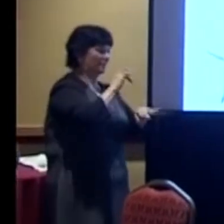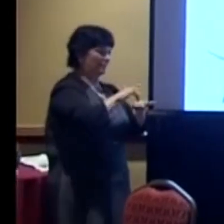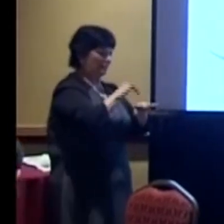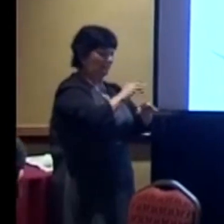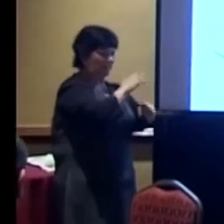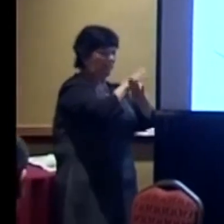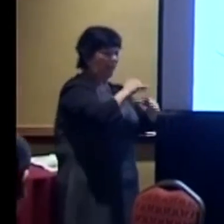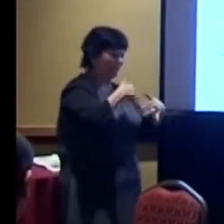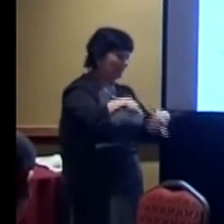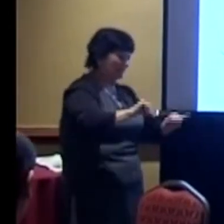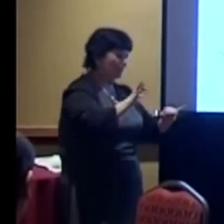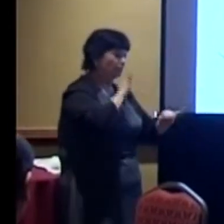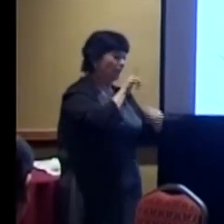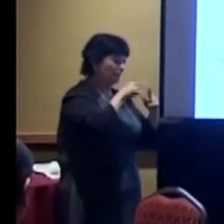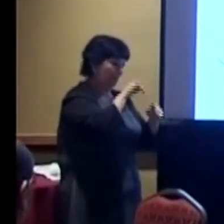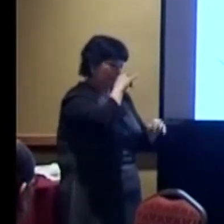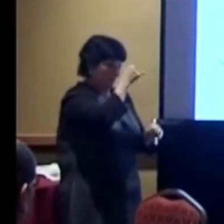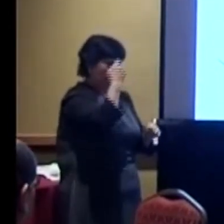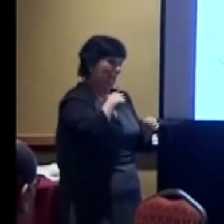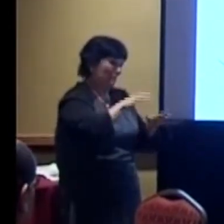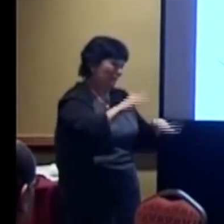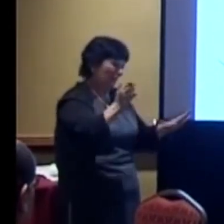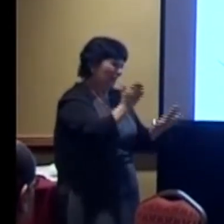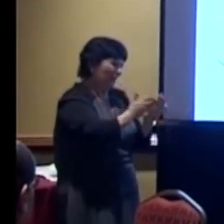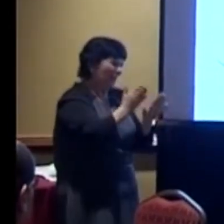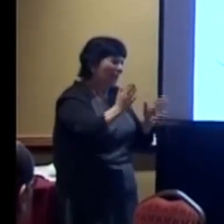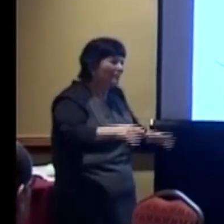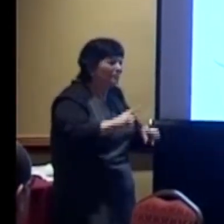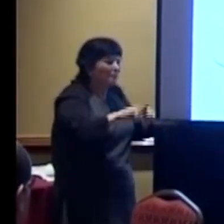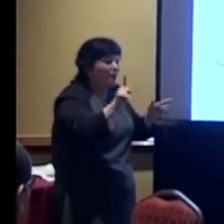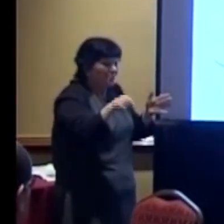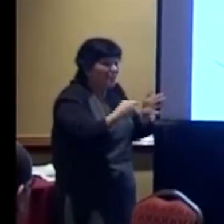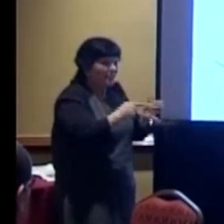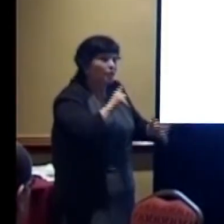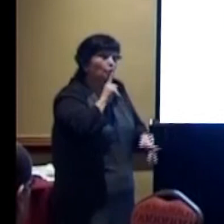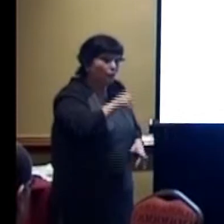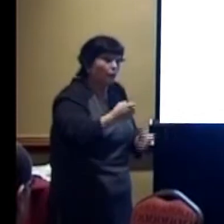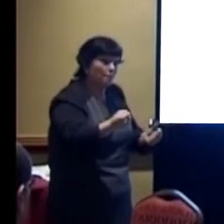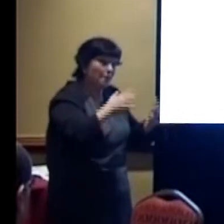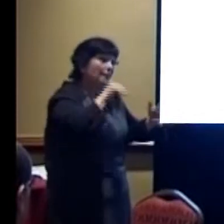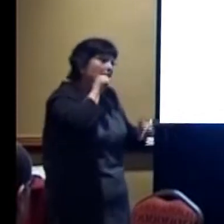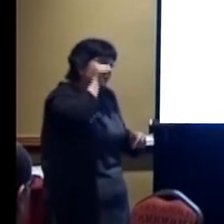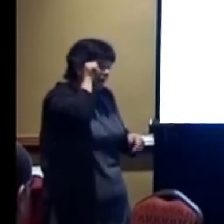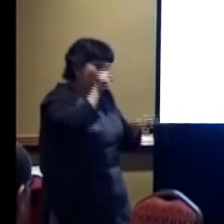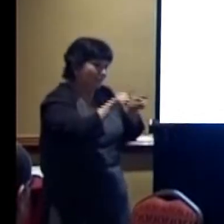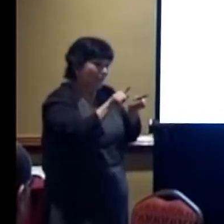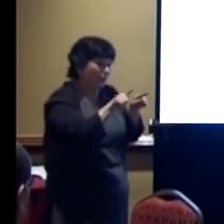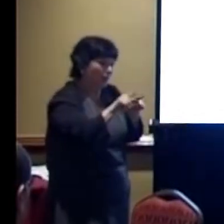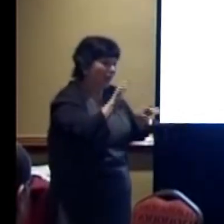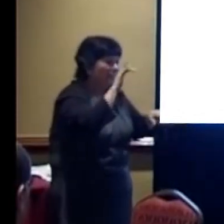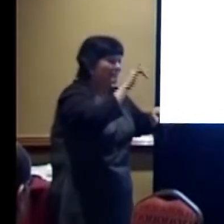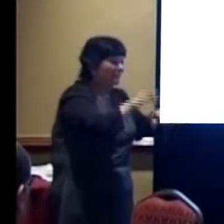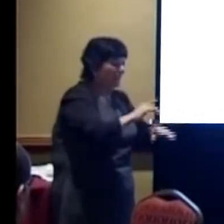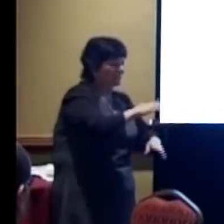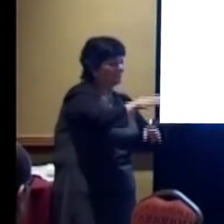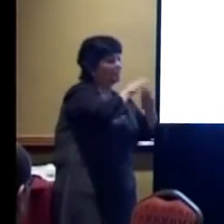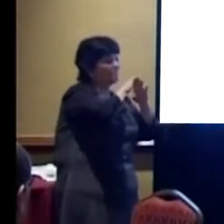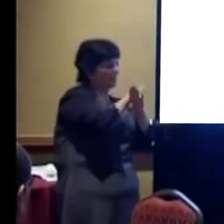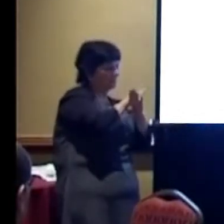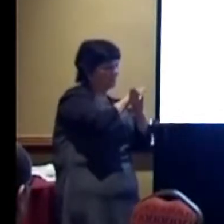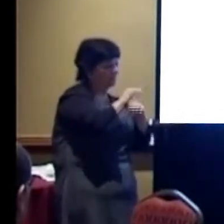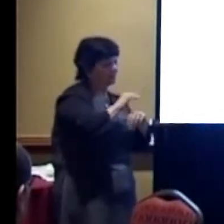And I keep speaking of kids because I'm a child psychologist, but this is true for many adults as well. Tactile